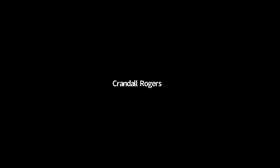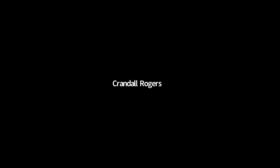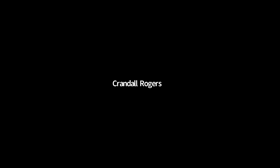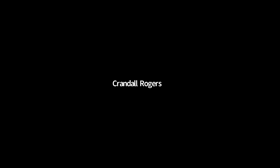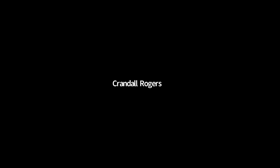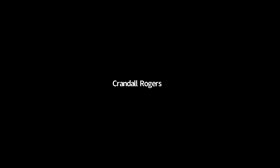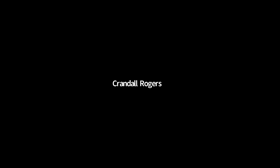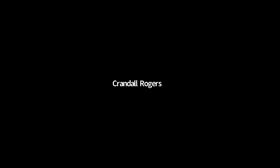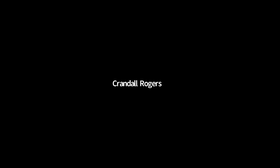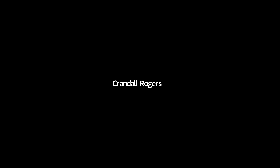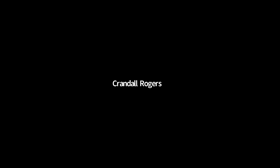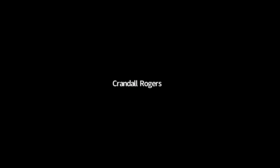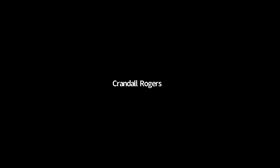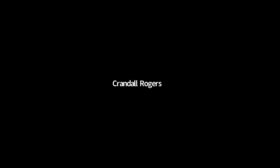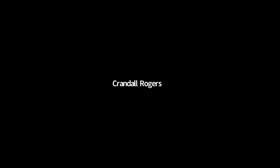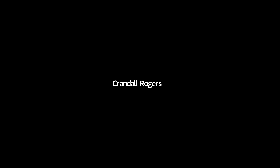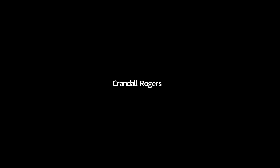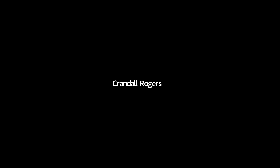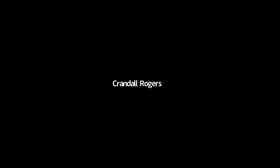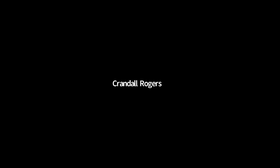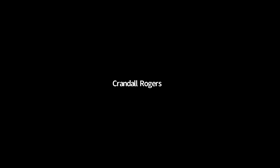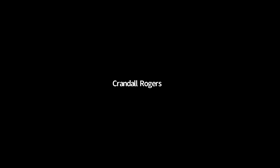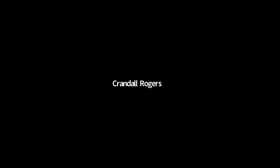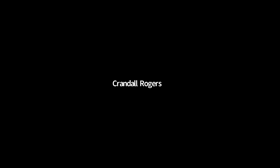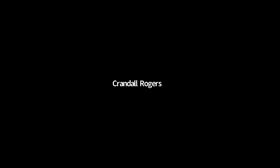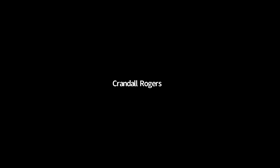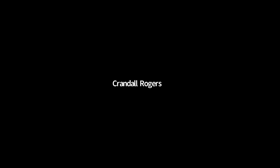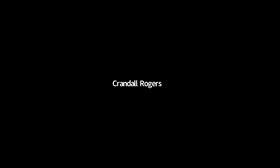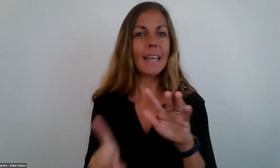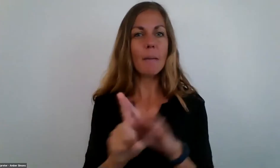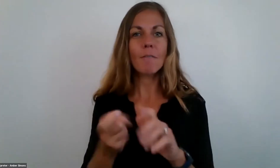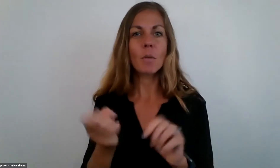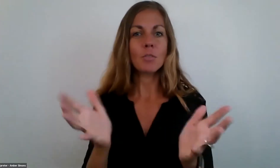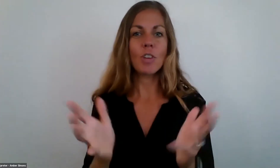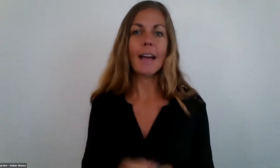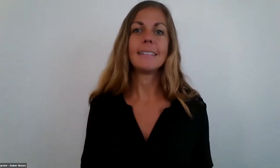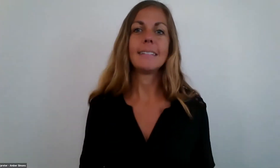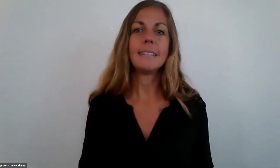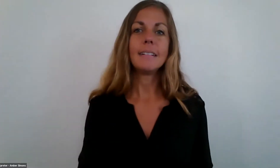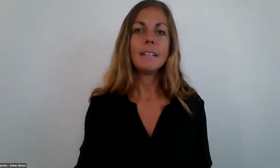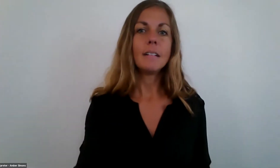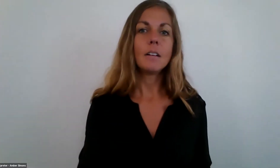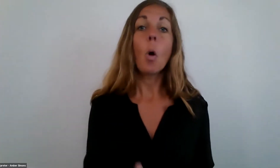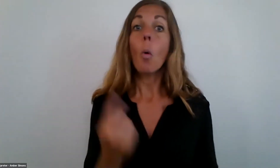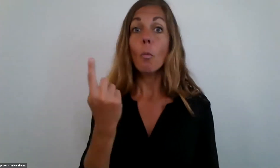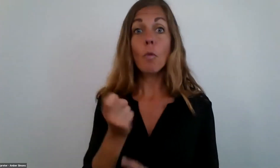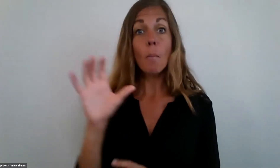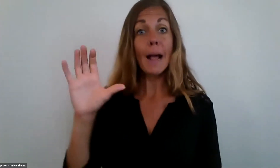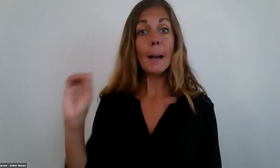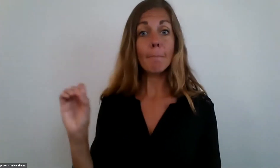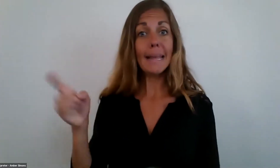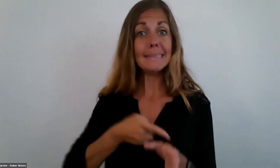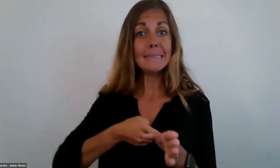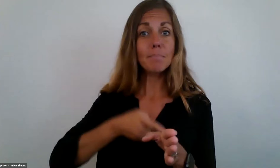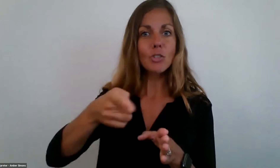that came in on the chat box, which is interesting. It is from a company who specializes in